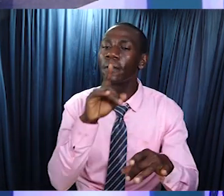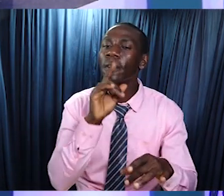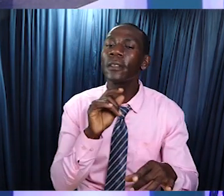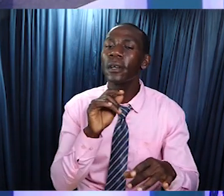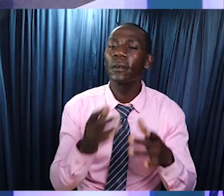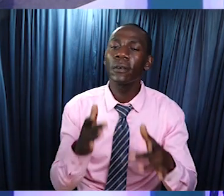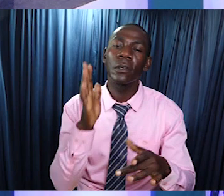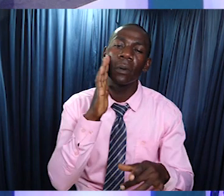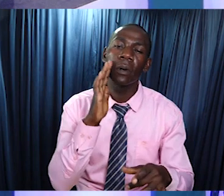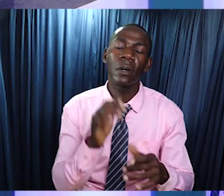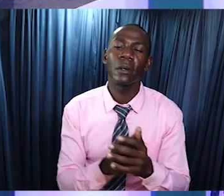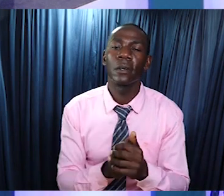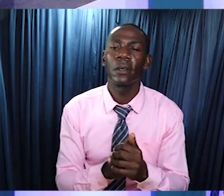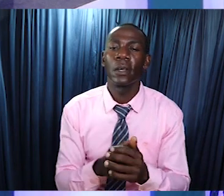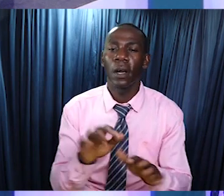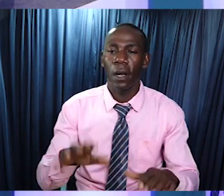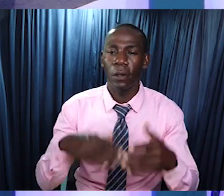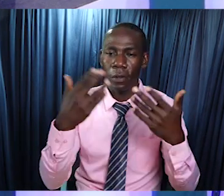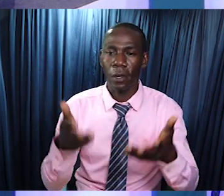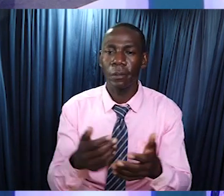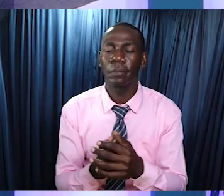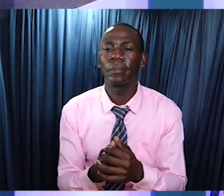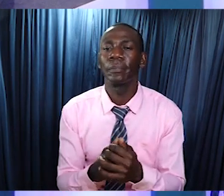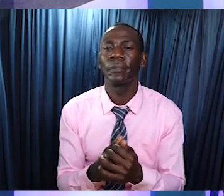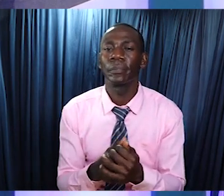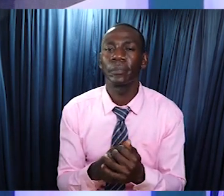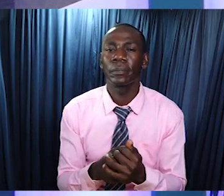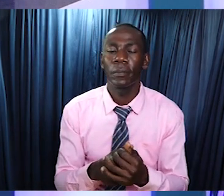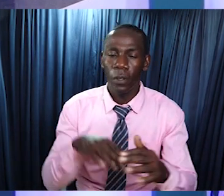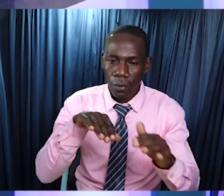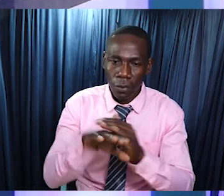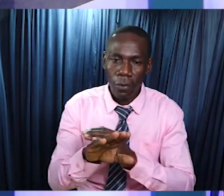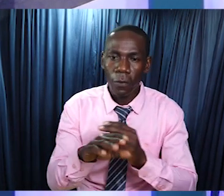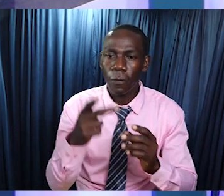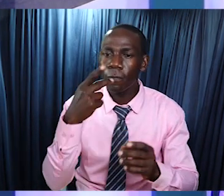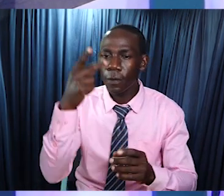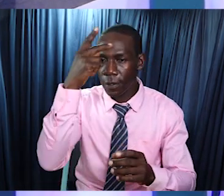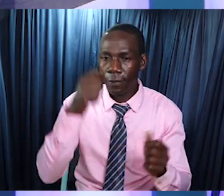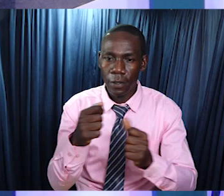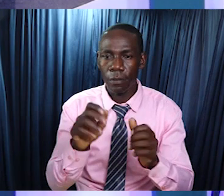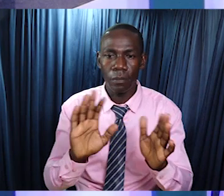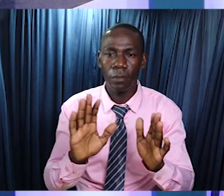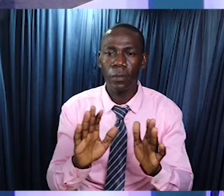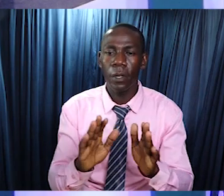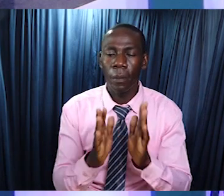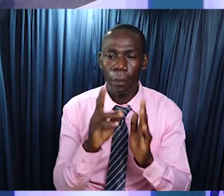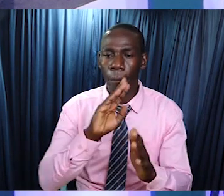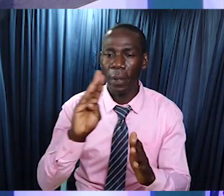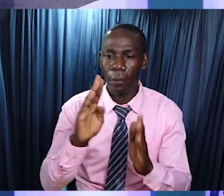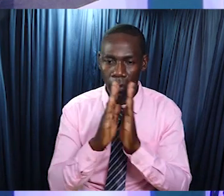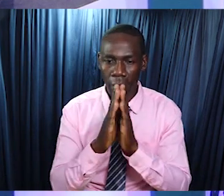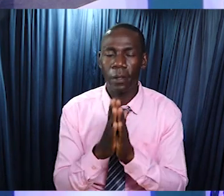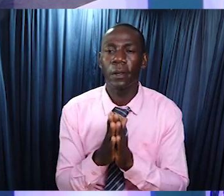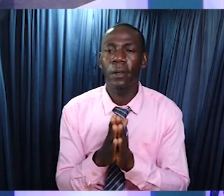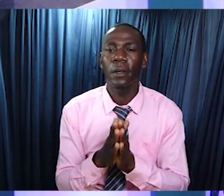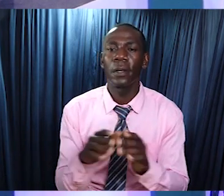your father. Au hukumu mama. Or condemn your mother. Hallelujah. Hallelujah. Usiingilie vita vya wazazi. Don't get to your parents' fight. Maana uwe muombaji. As a child